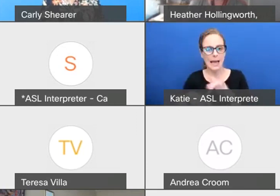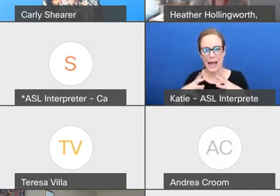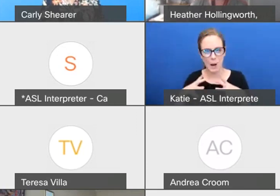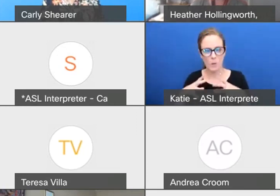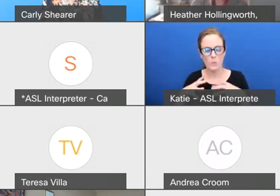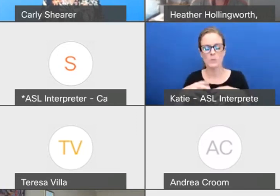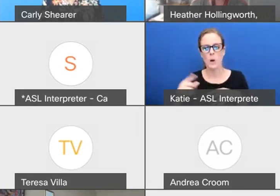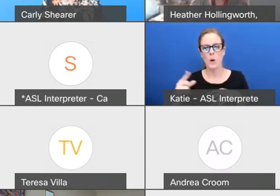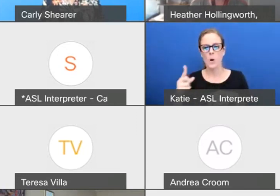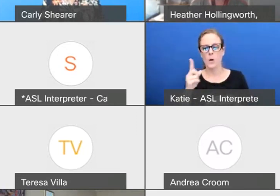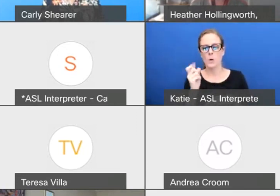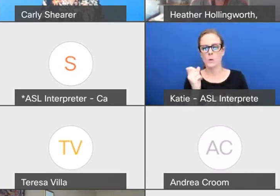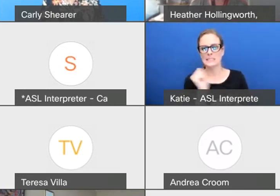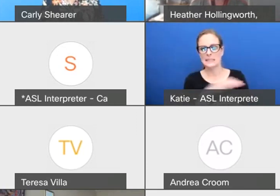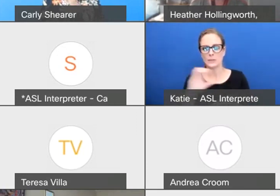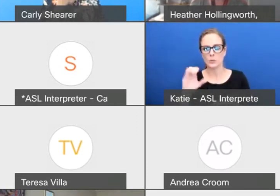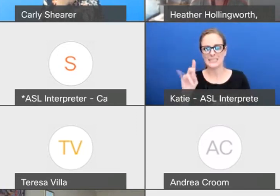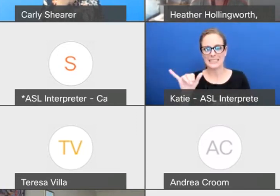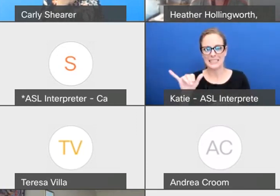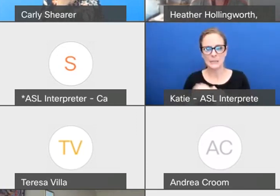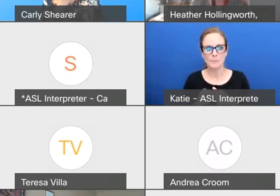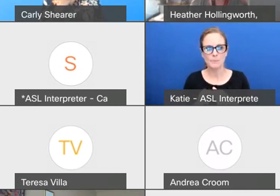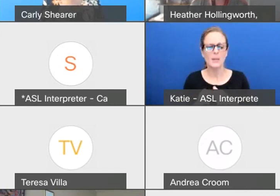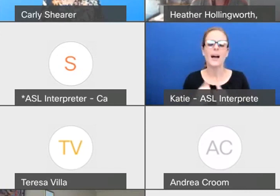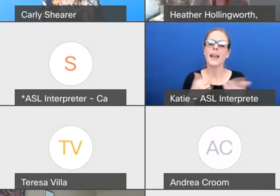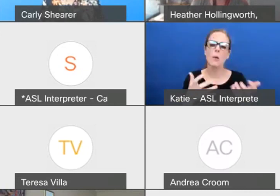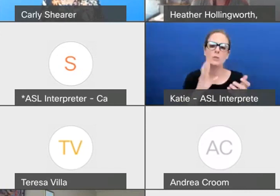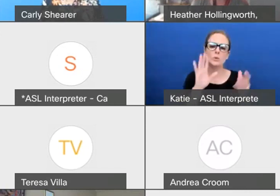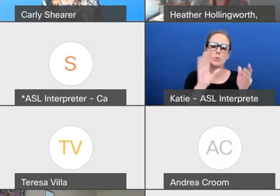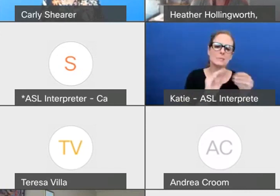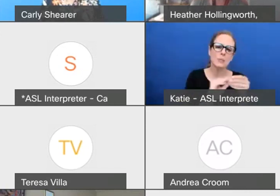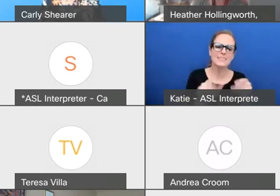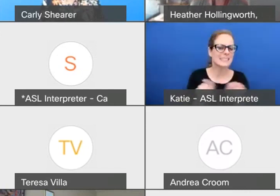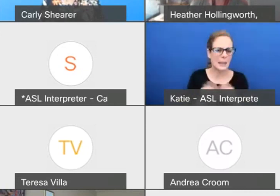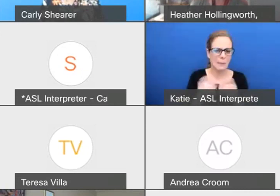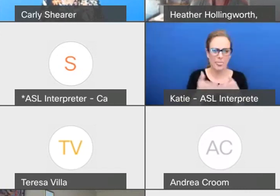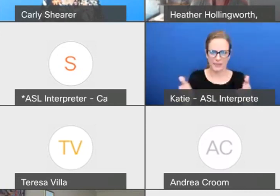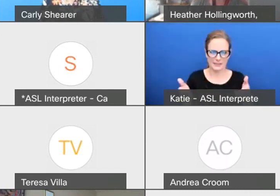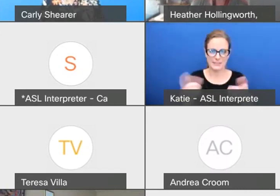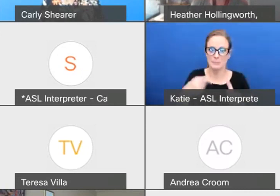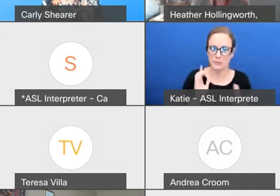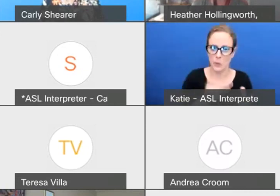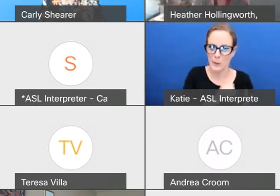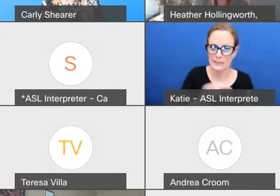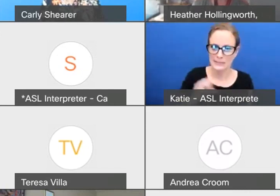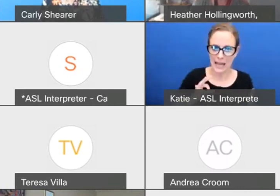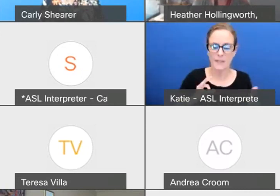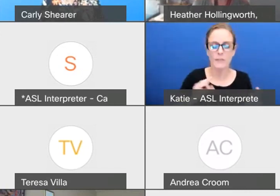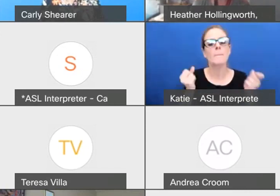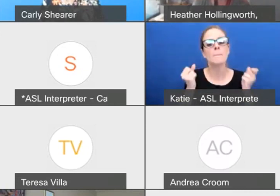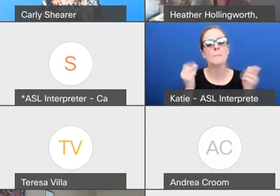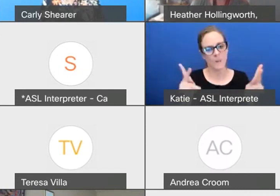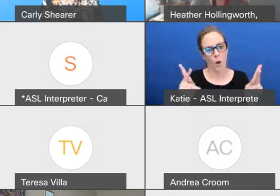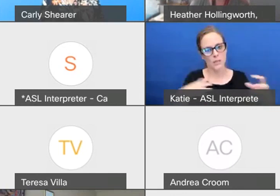And I just want to express the same thing that I've expressed to other folks and specifically to our staff. There has been a lot of folks that